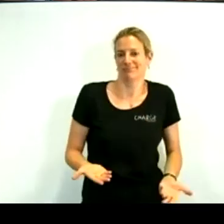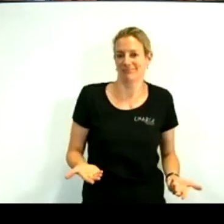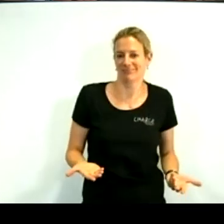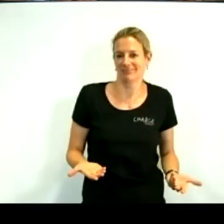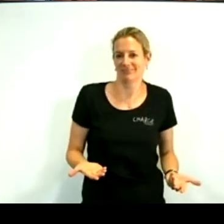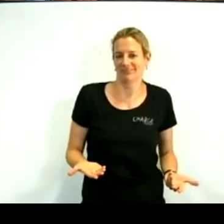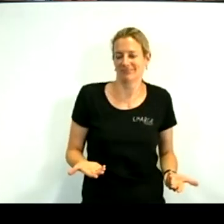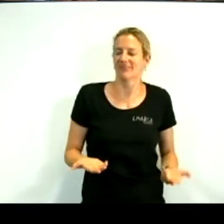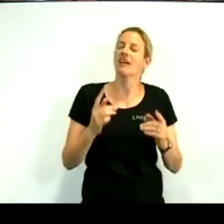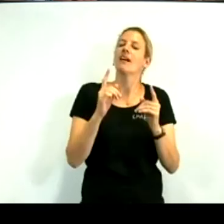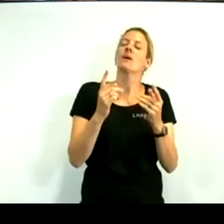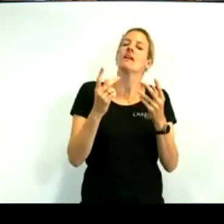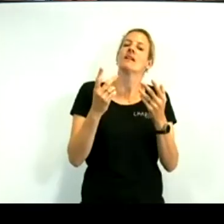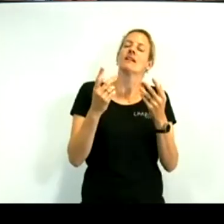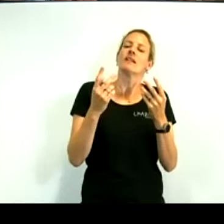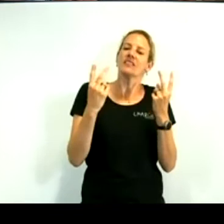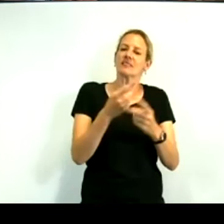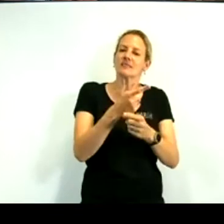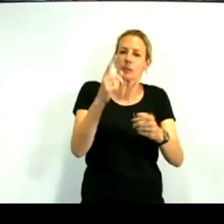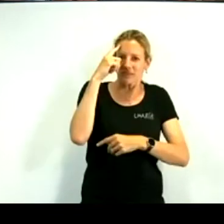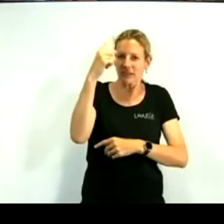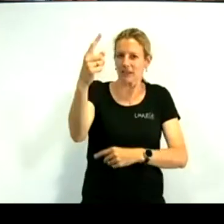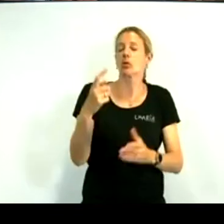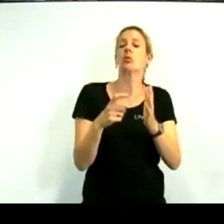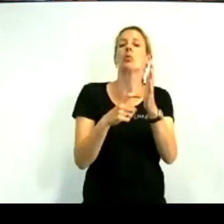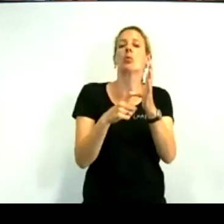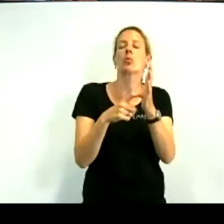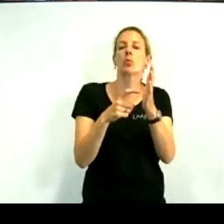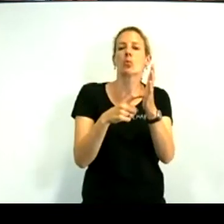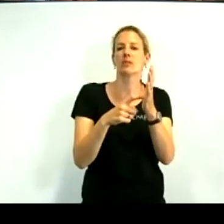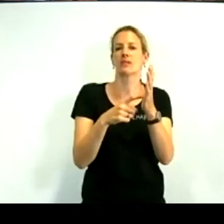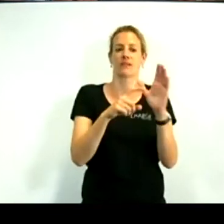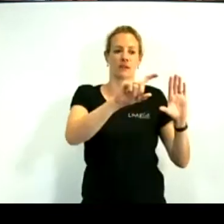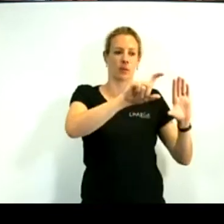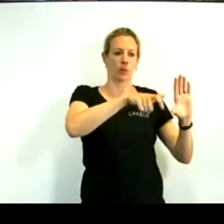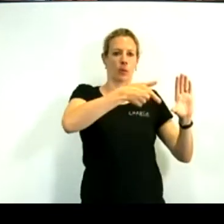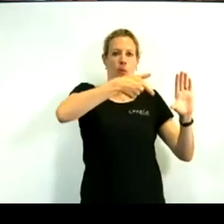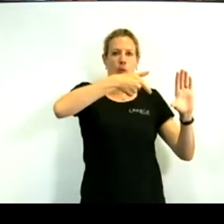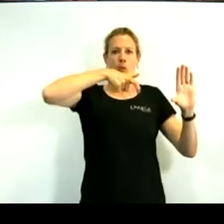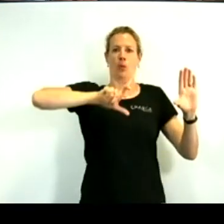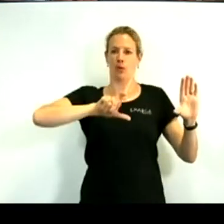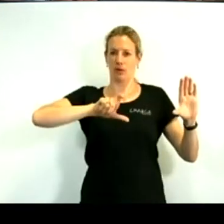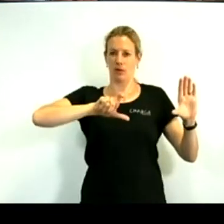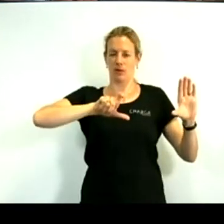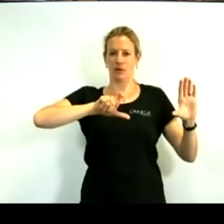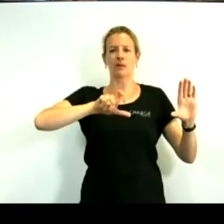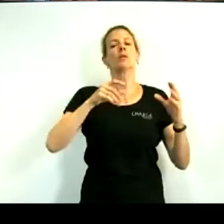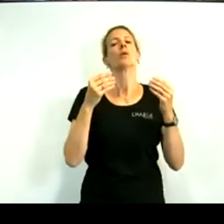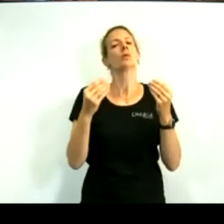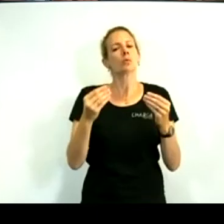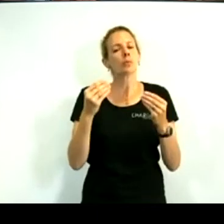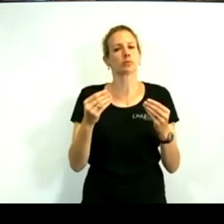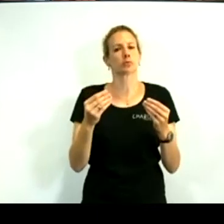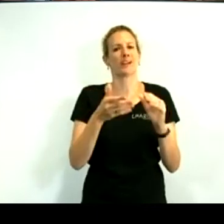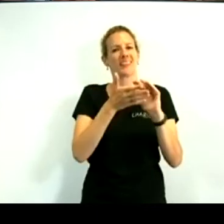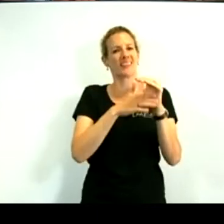know, most retinal colobomas are on the bottom of the retina. The retina in a